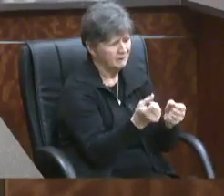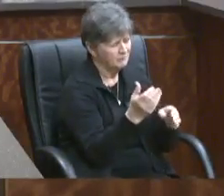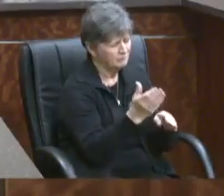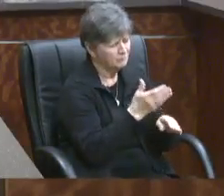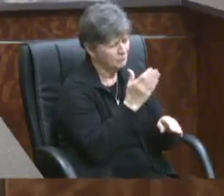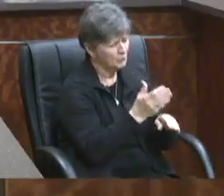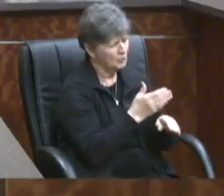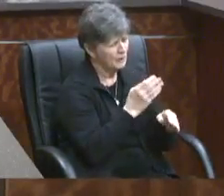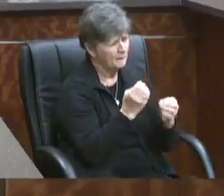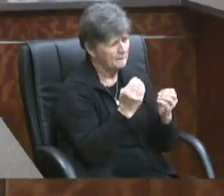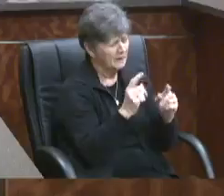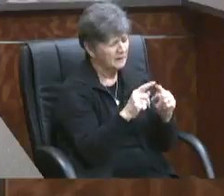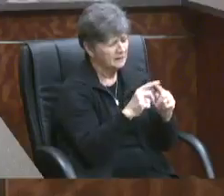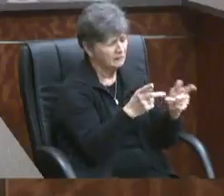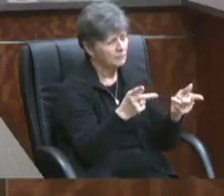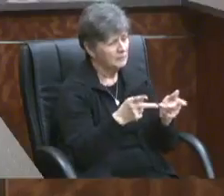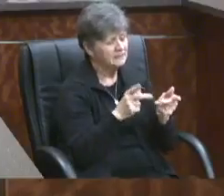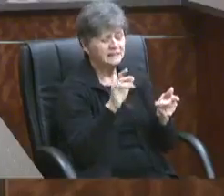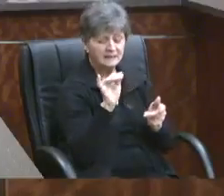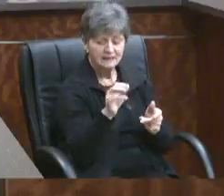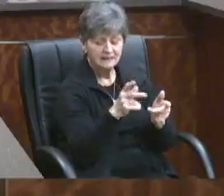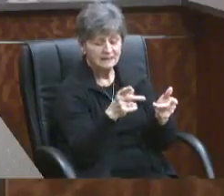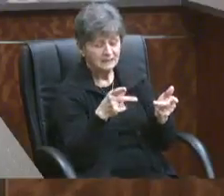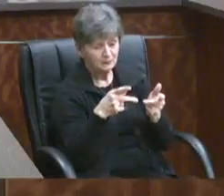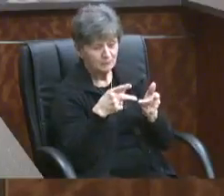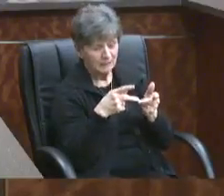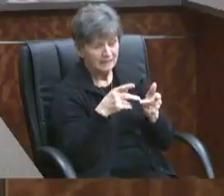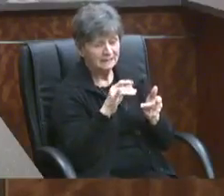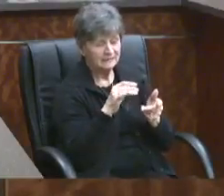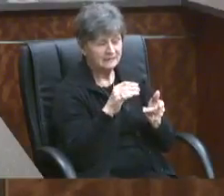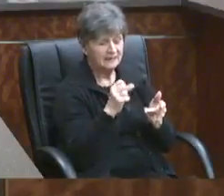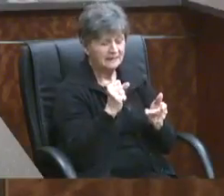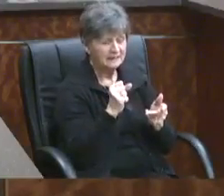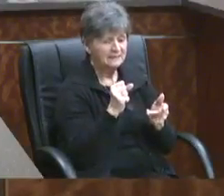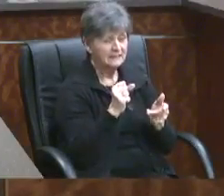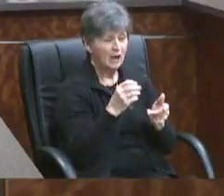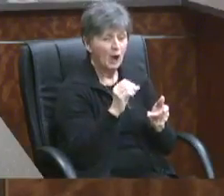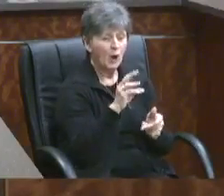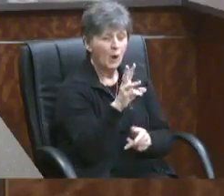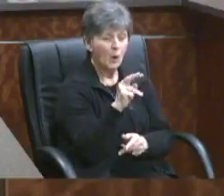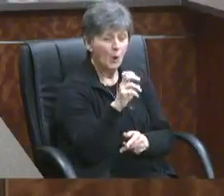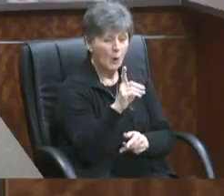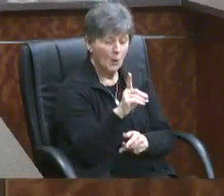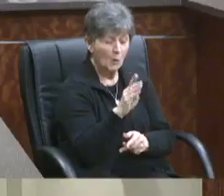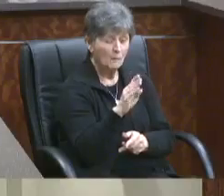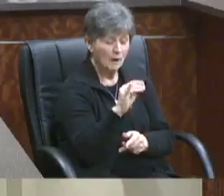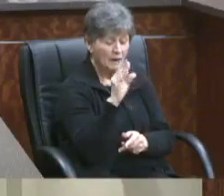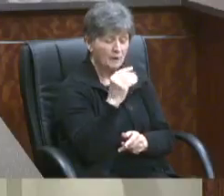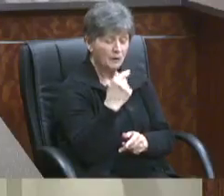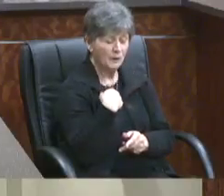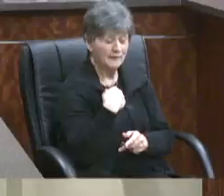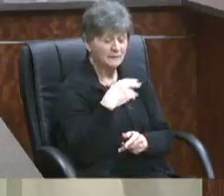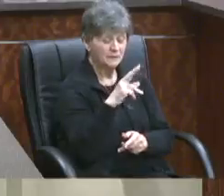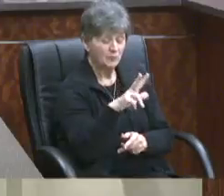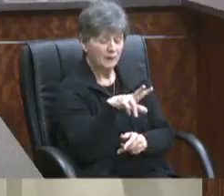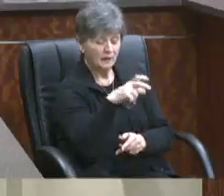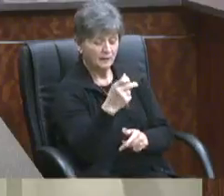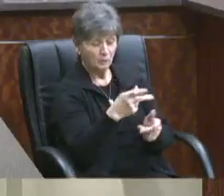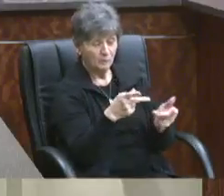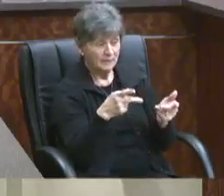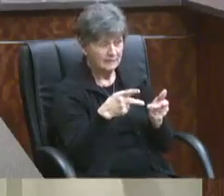is owned by an owner that has 3 other locations. So the one up the street across from the open mall is still